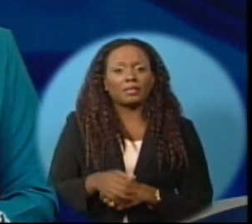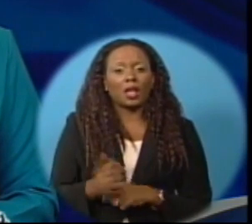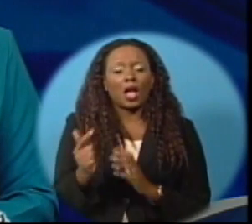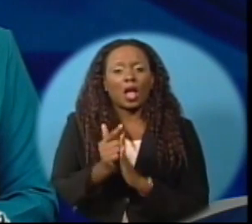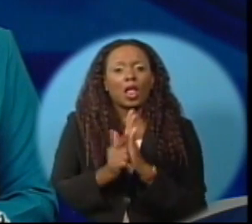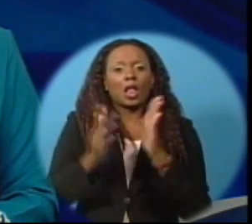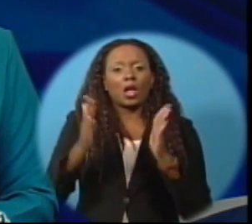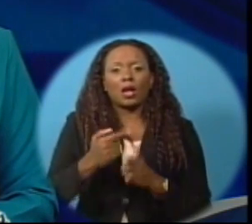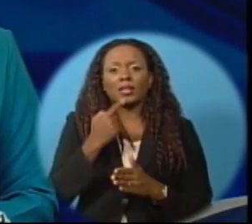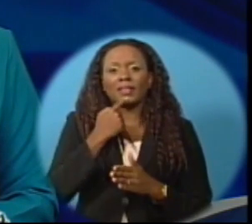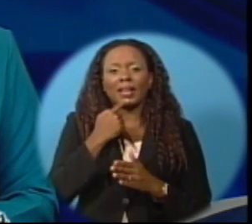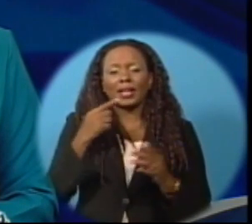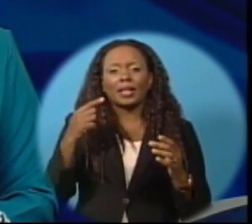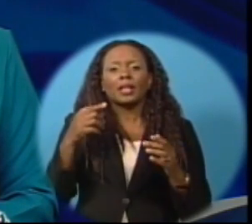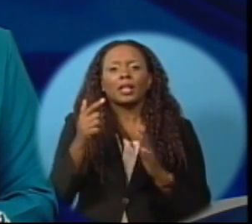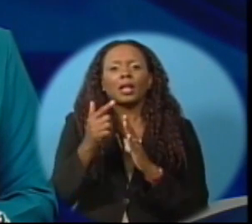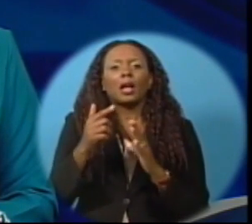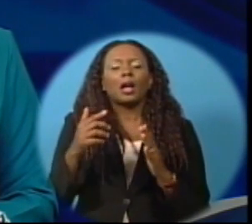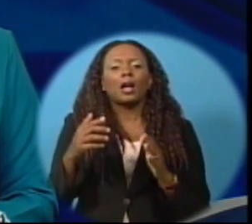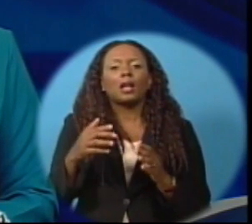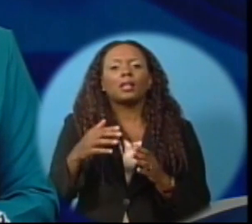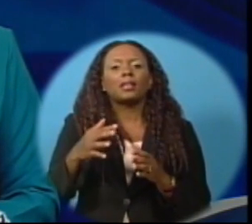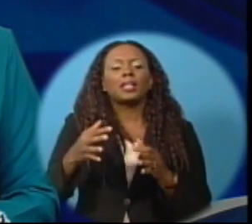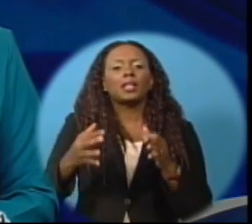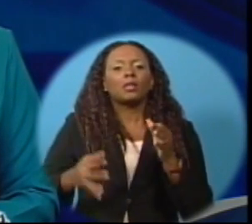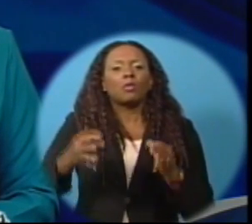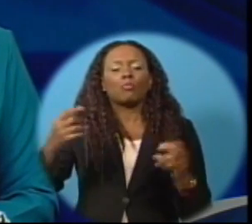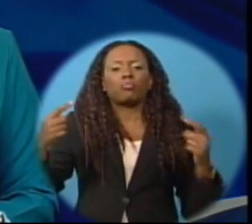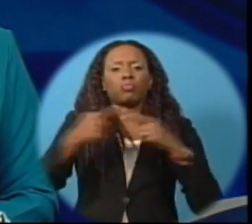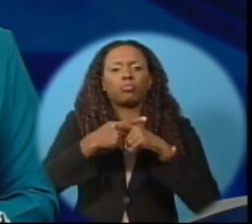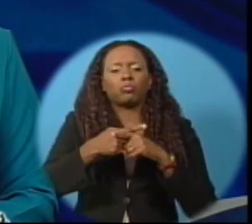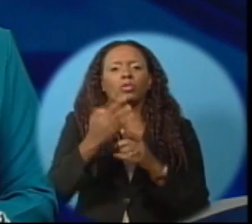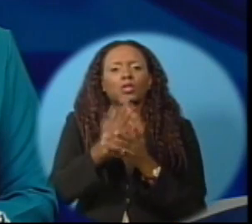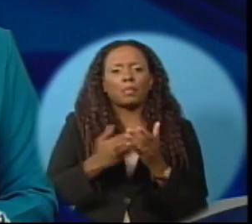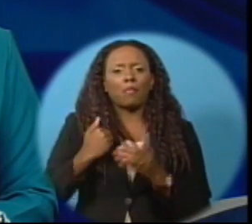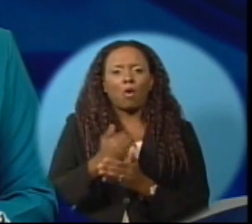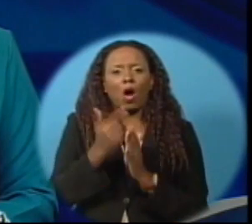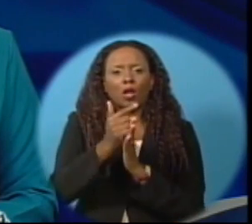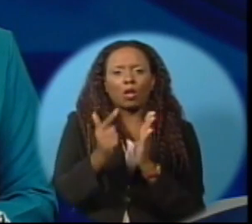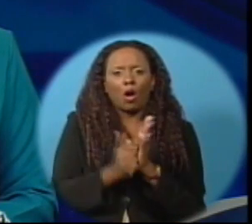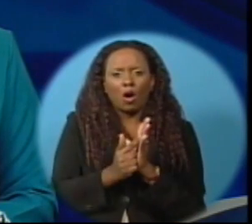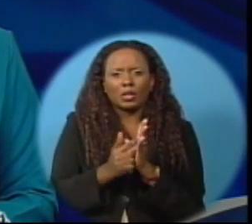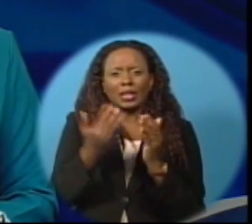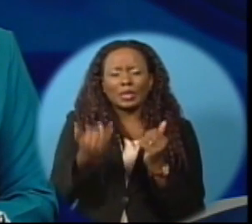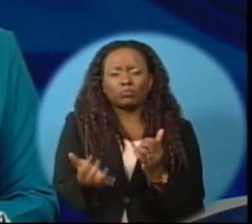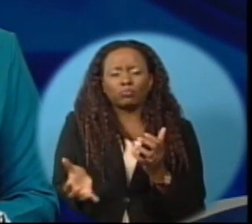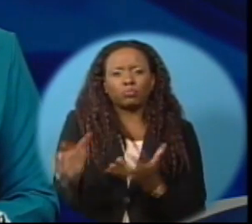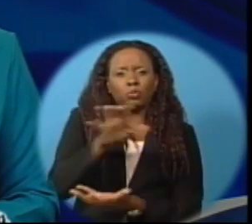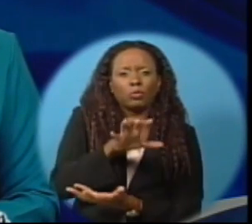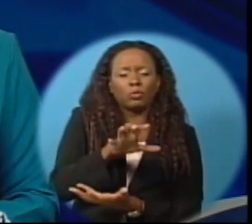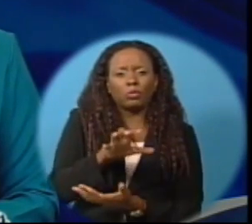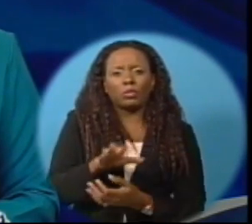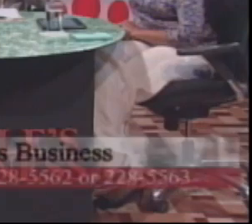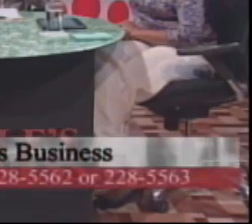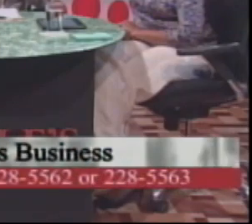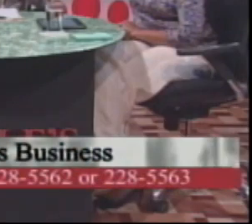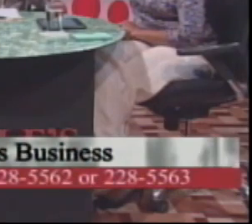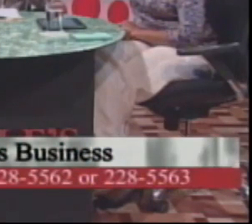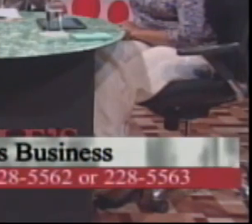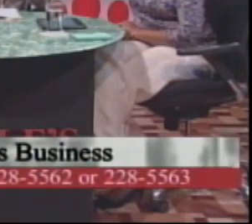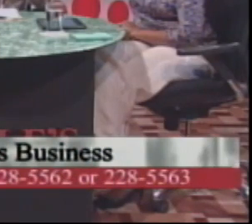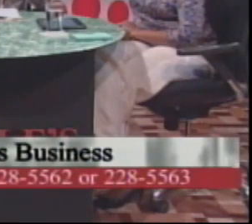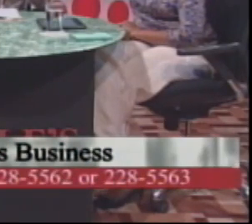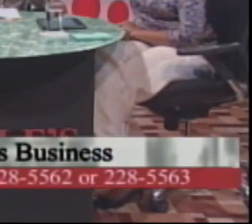says the ruling contradicts the immigration laws of Barbados and puts the whole legislative system in a tailspin. One of the things that